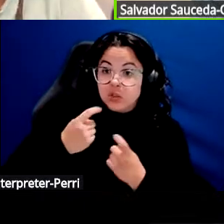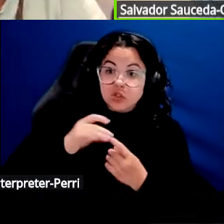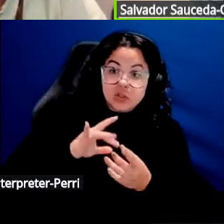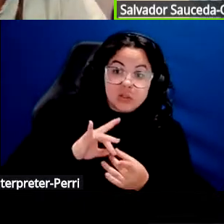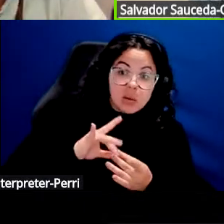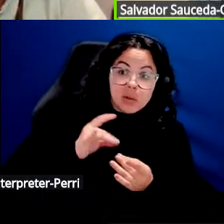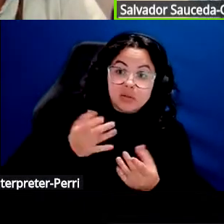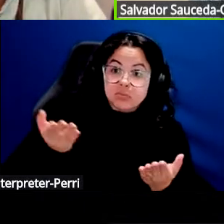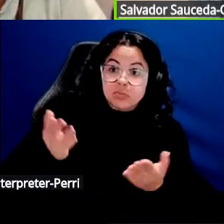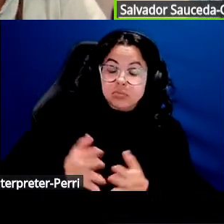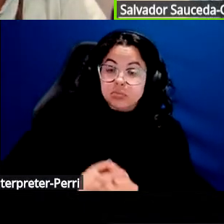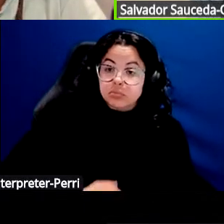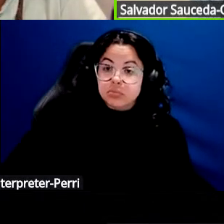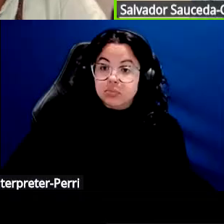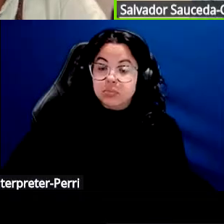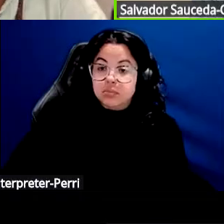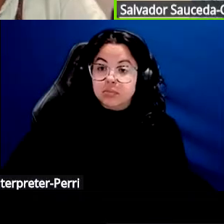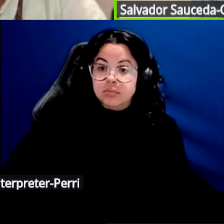comments?